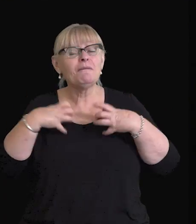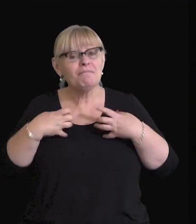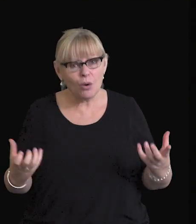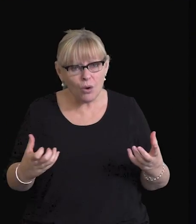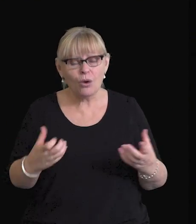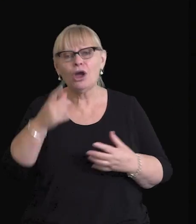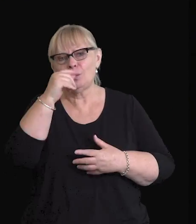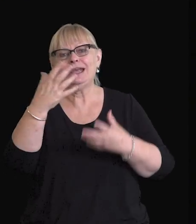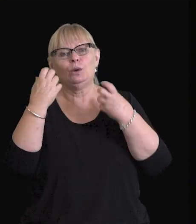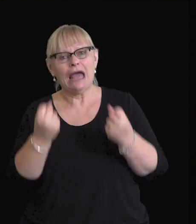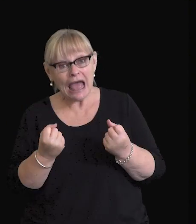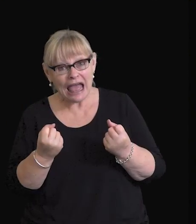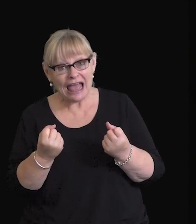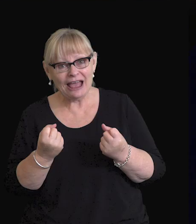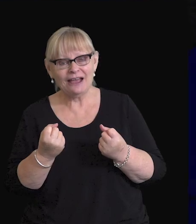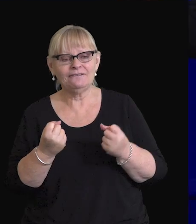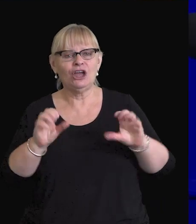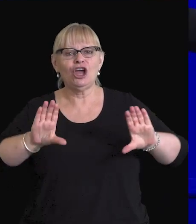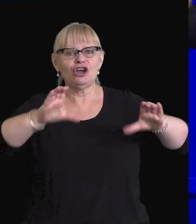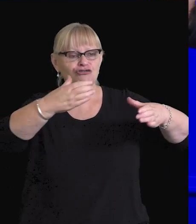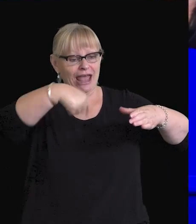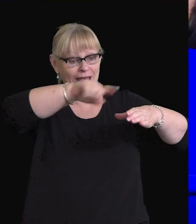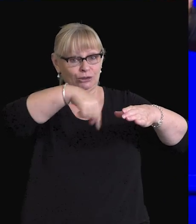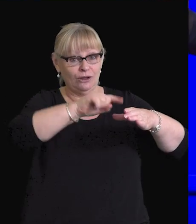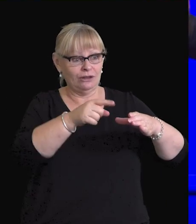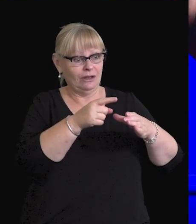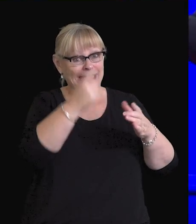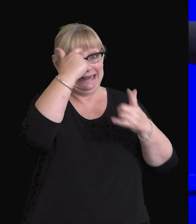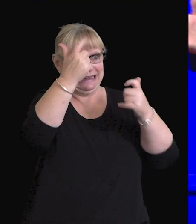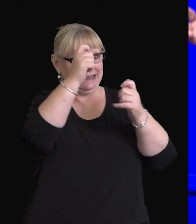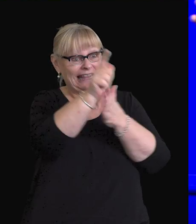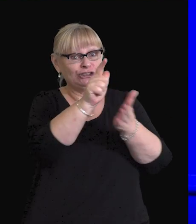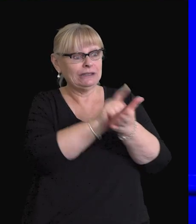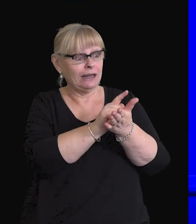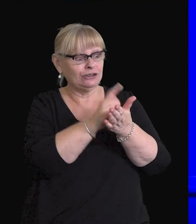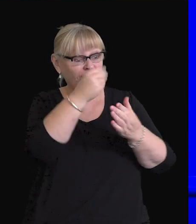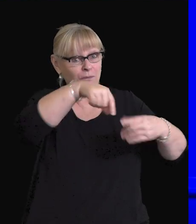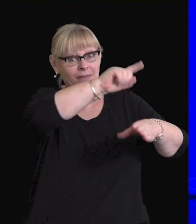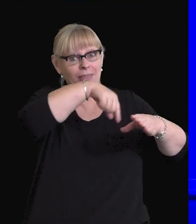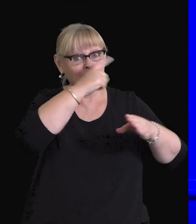can have so much more. We can have crowdsourced legislation. We can have